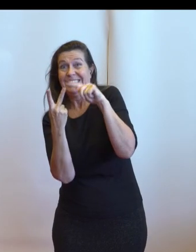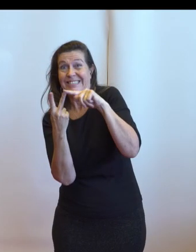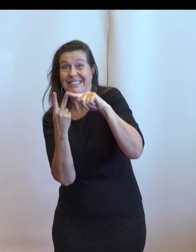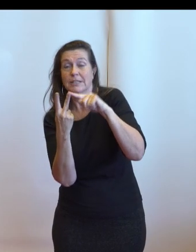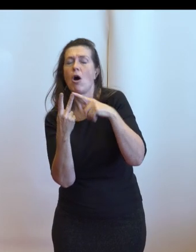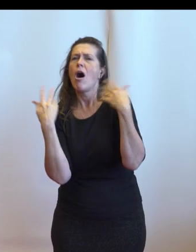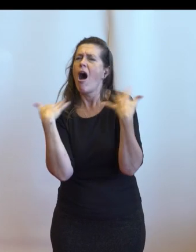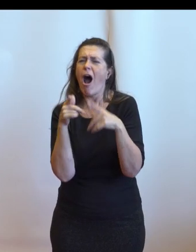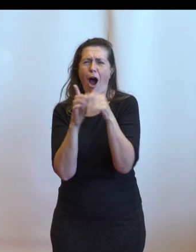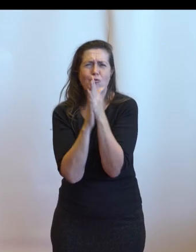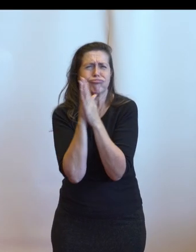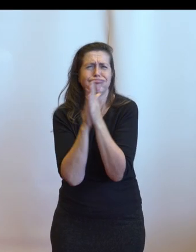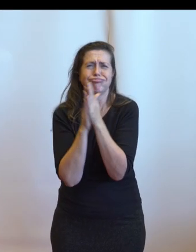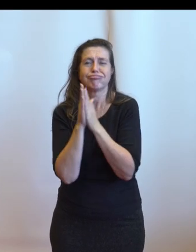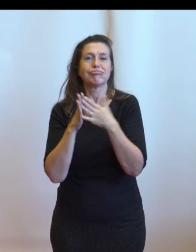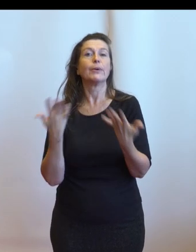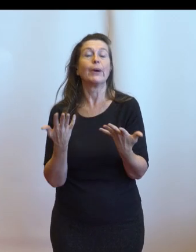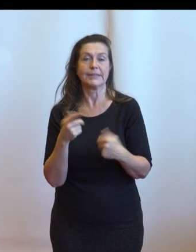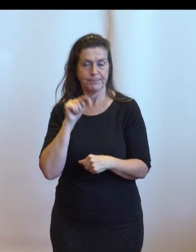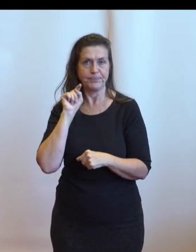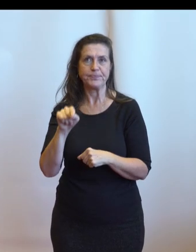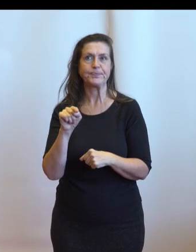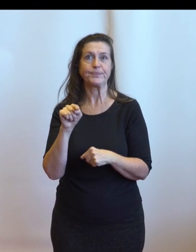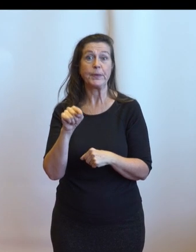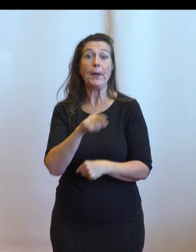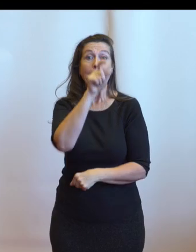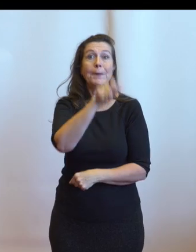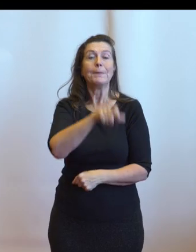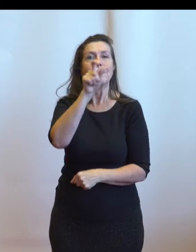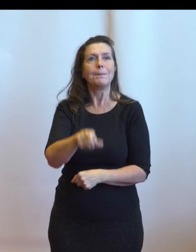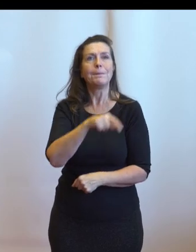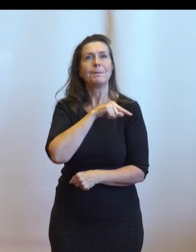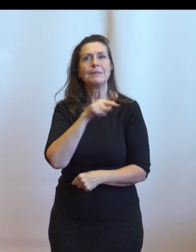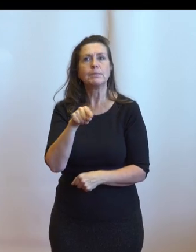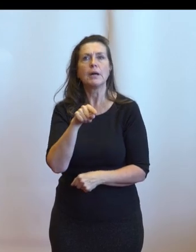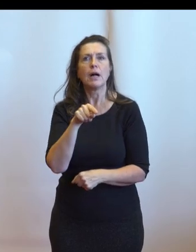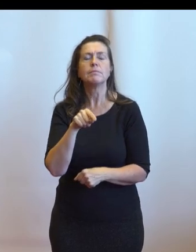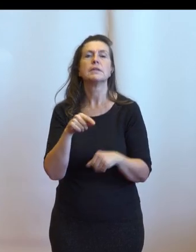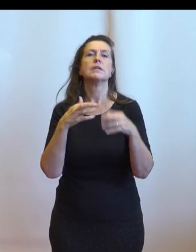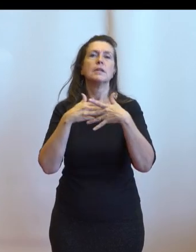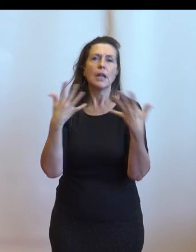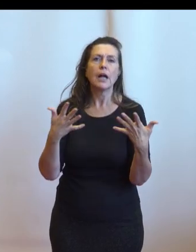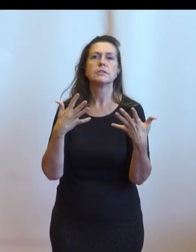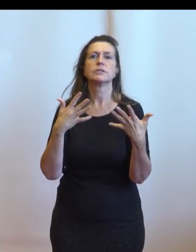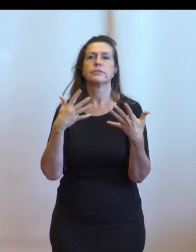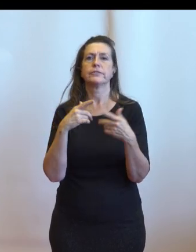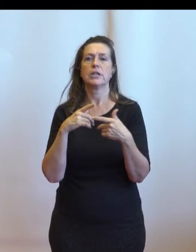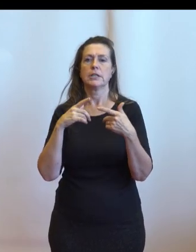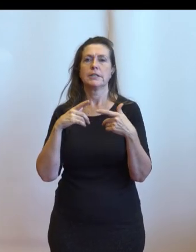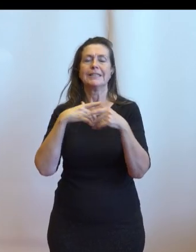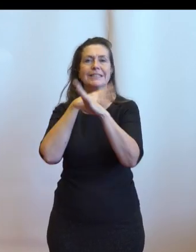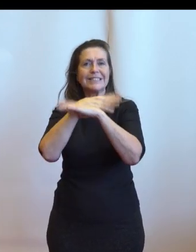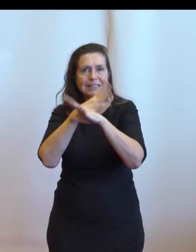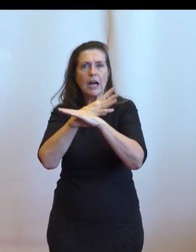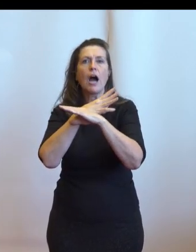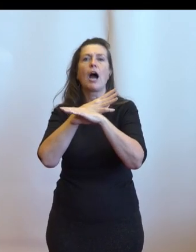which is really interesting is, for example, for the people who use a lot of Skype for business to